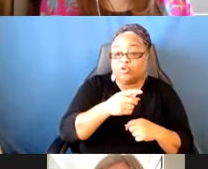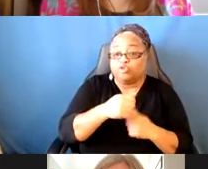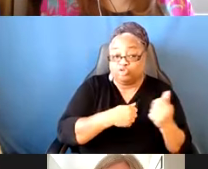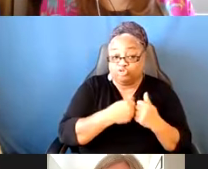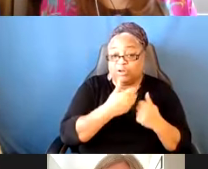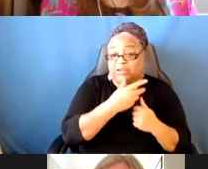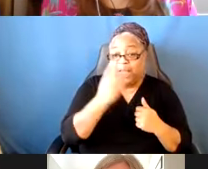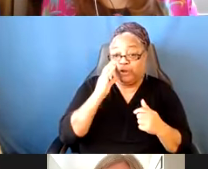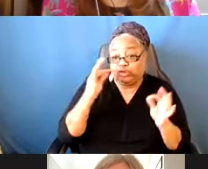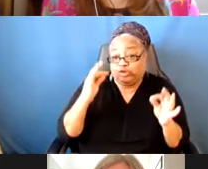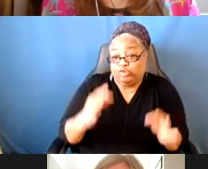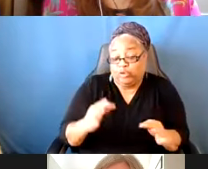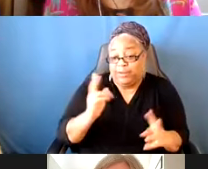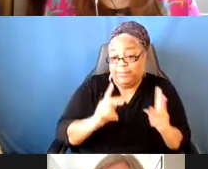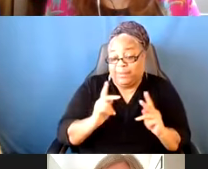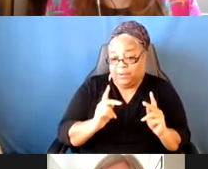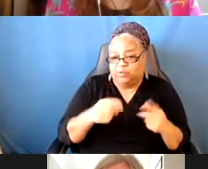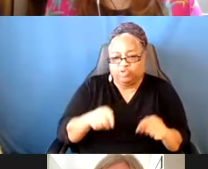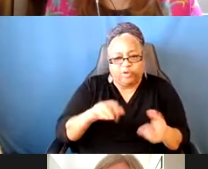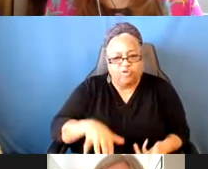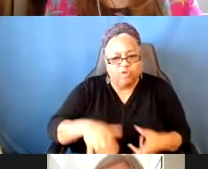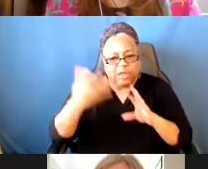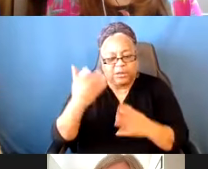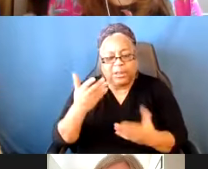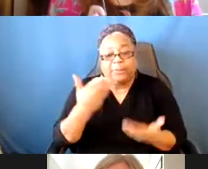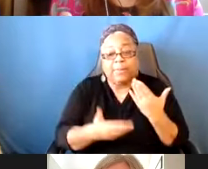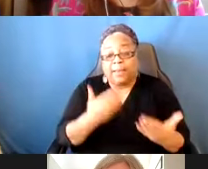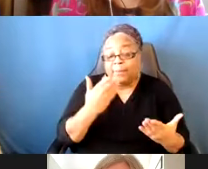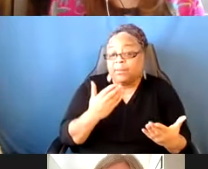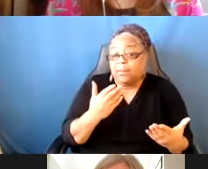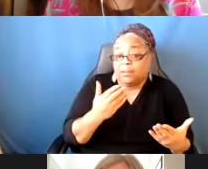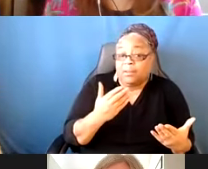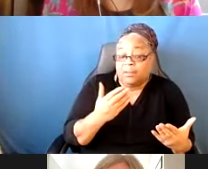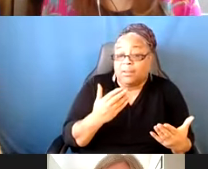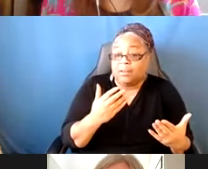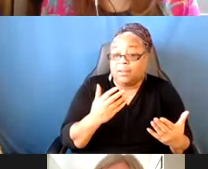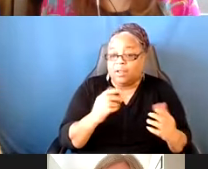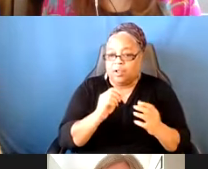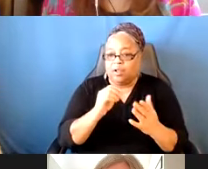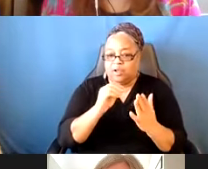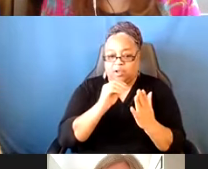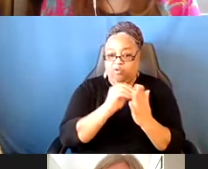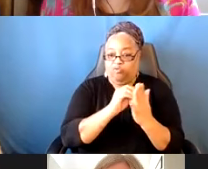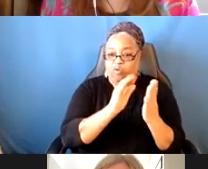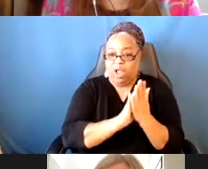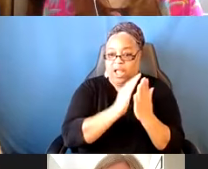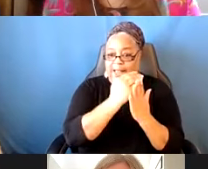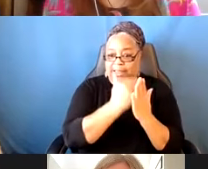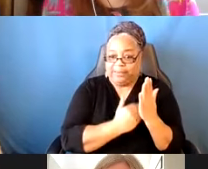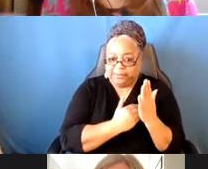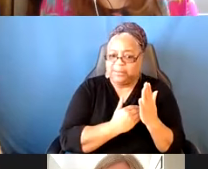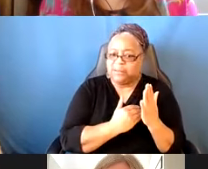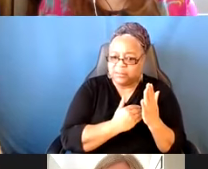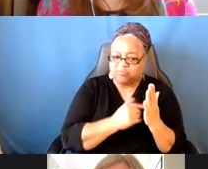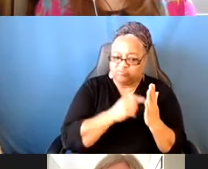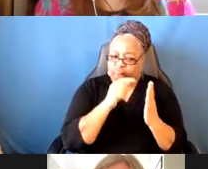of crisis, they may take great comfort in writing a list of everything they need to do to get over the struggle. They